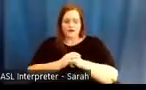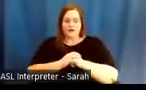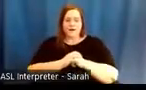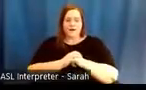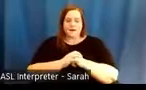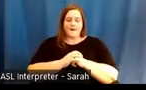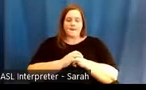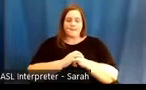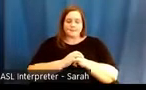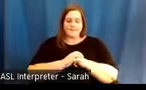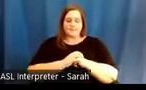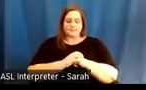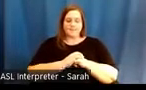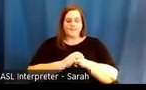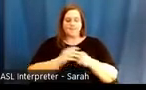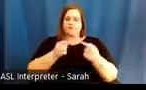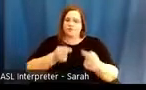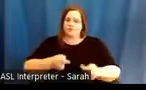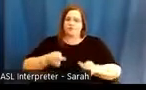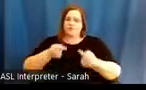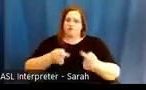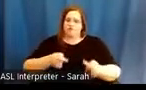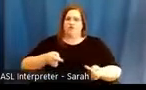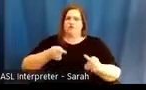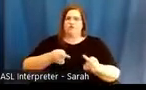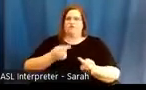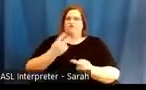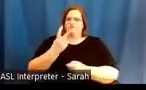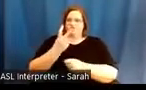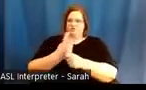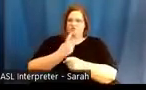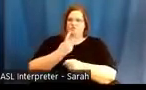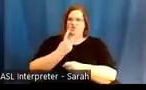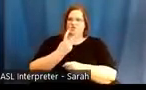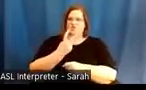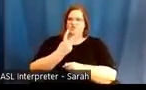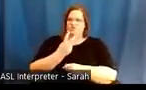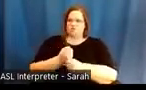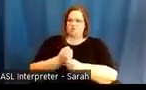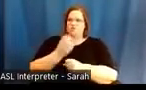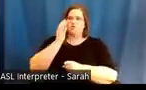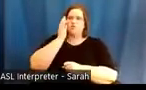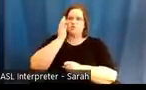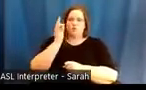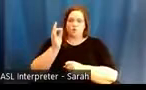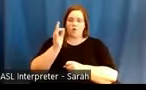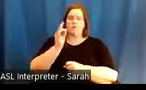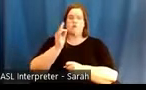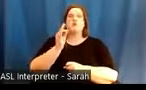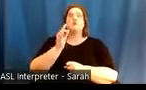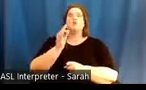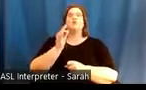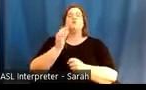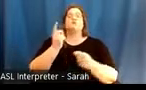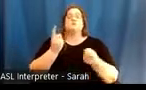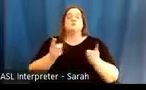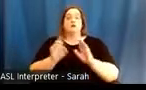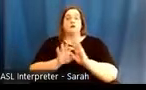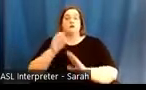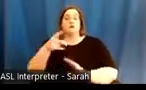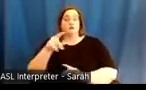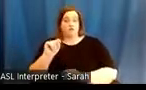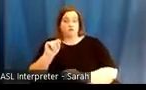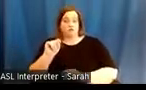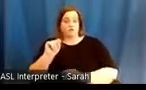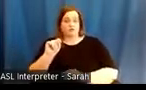So we struggled a lot there. It took about 2 years almost into his injury before we found an apartment. I could not get